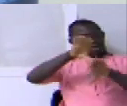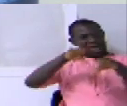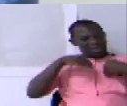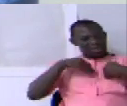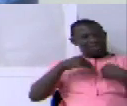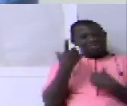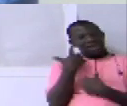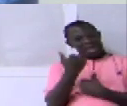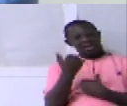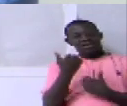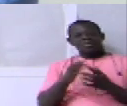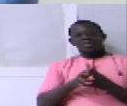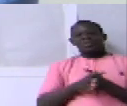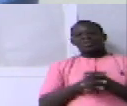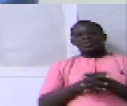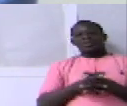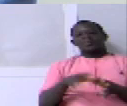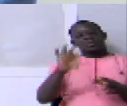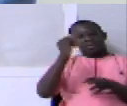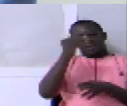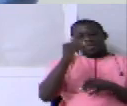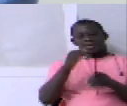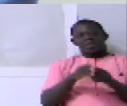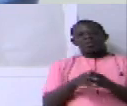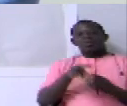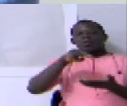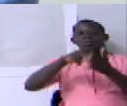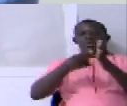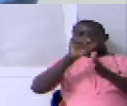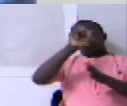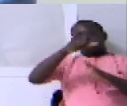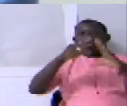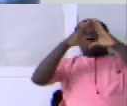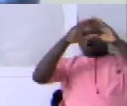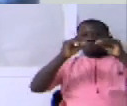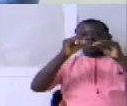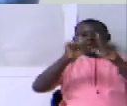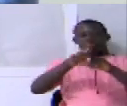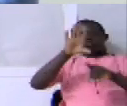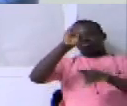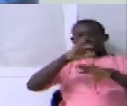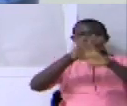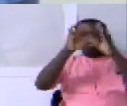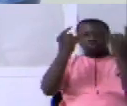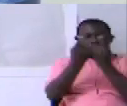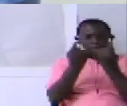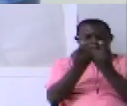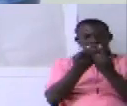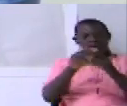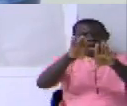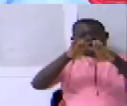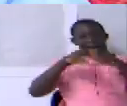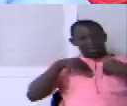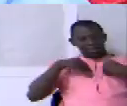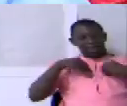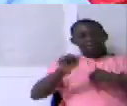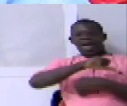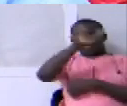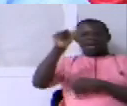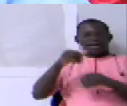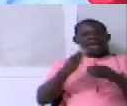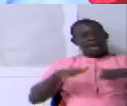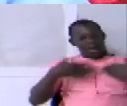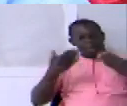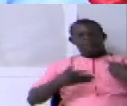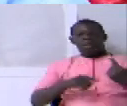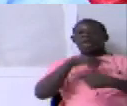wonya ya tale. Yes, sir. So your office sanctioned or condoned torture. Woto ila officio ye